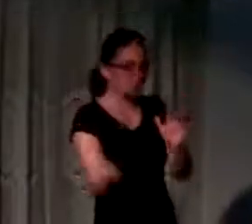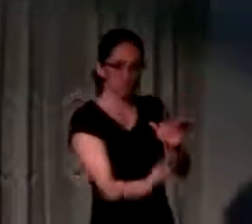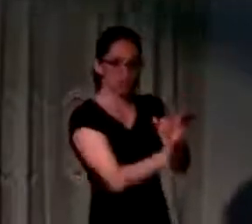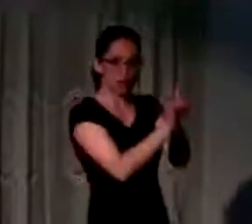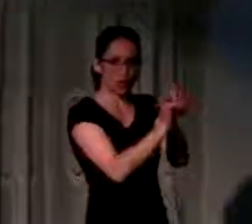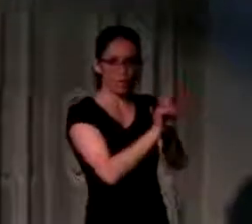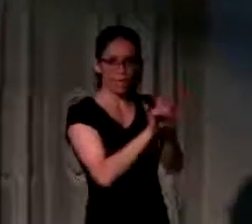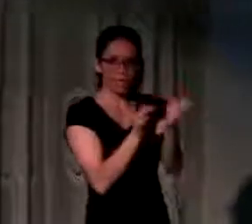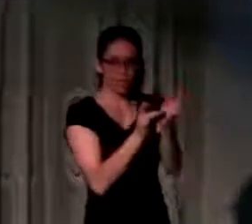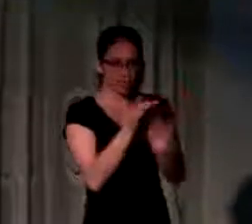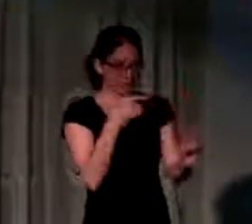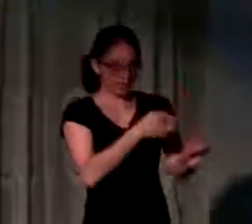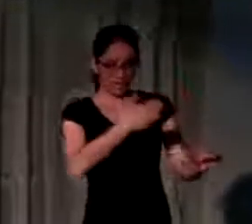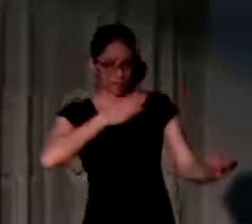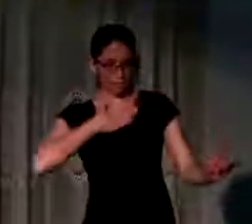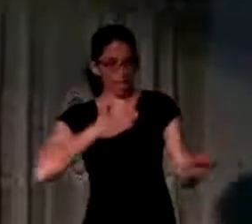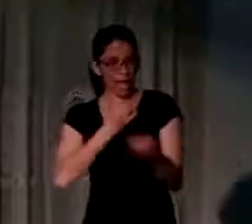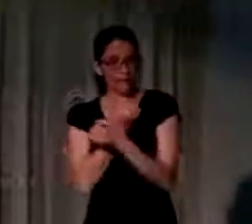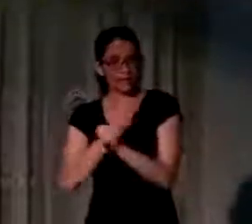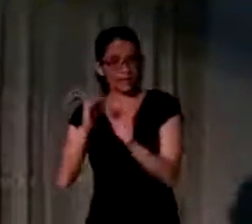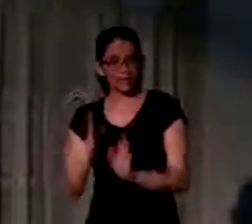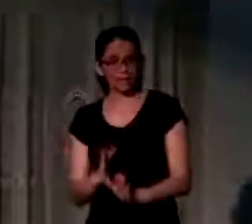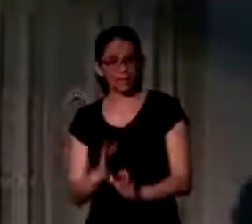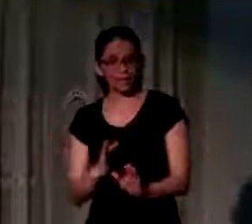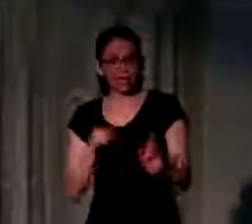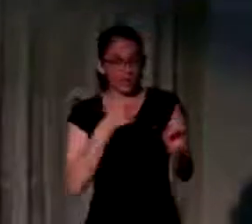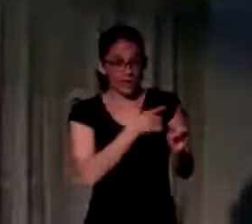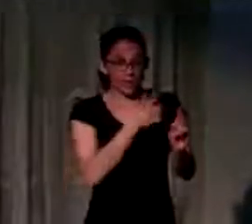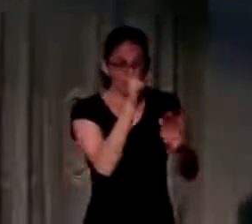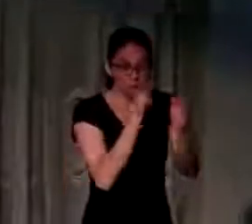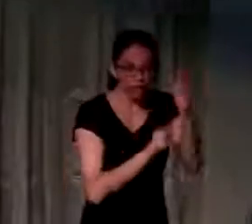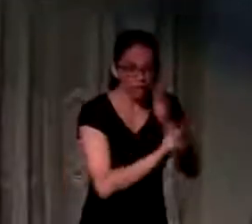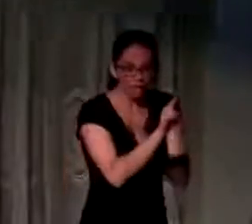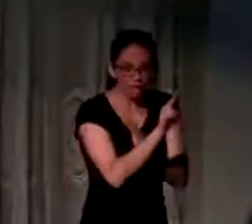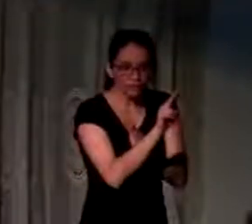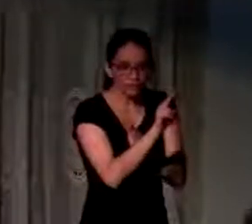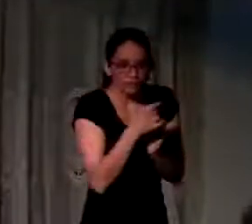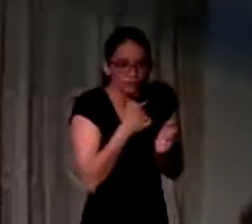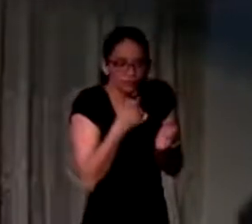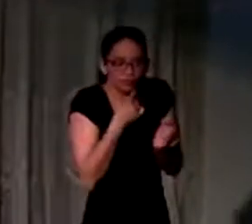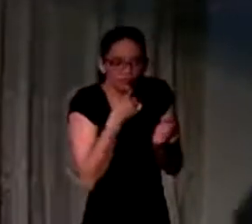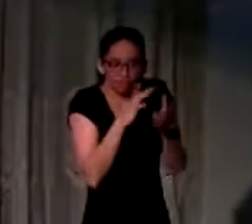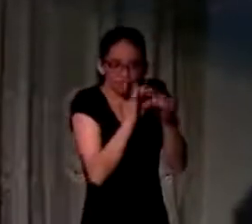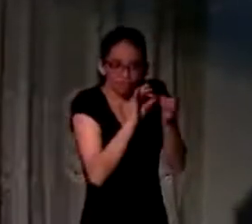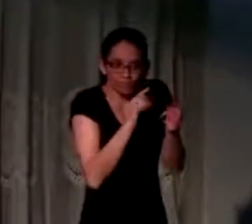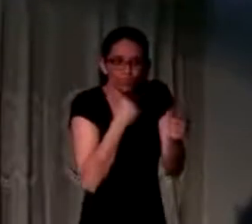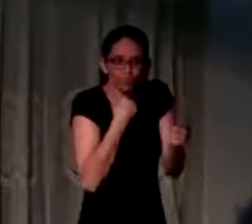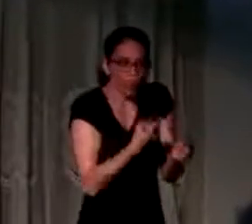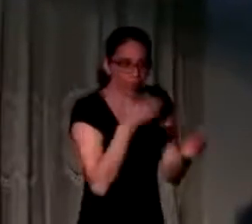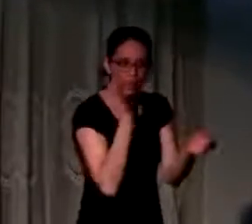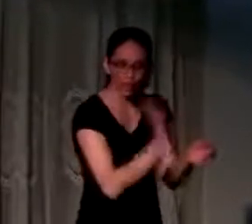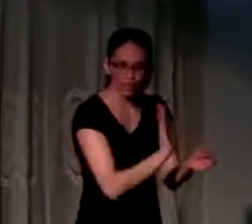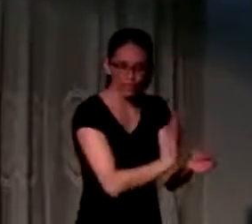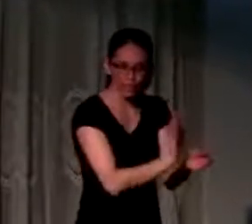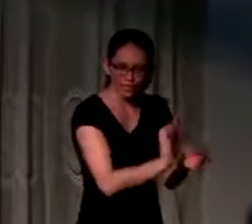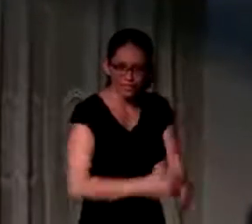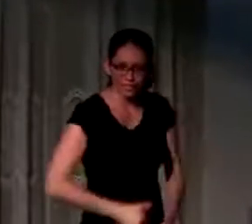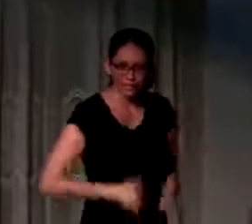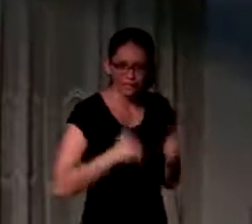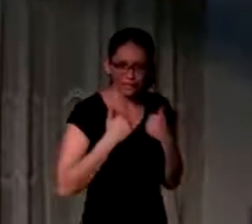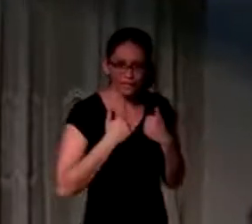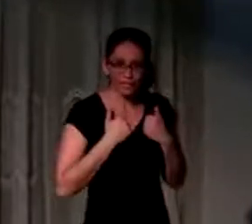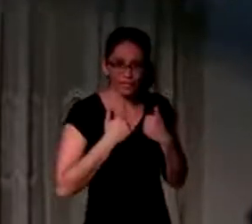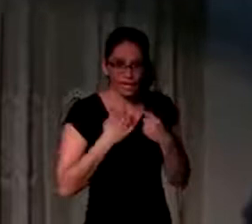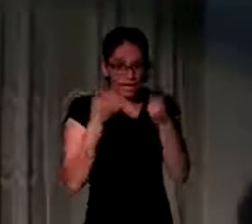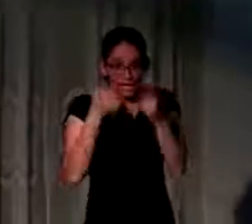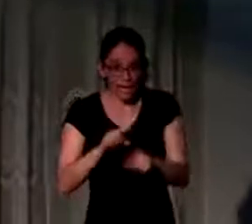the proven, prophesied, predicted Savior of the world. And it happened on this anniversary.